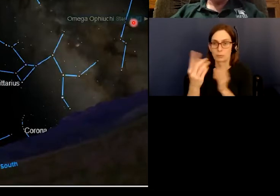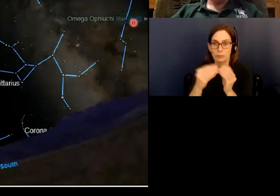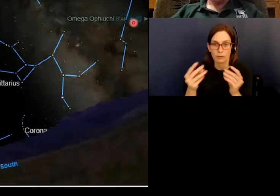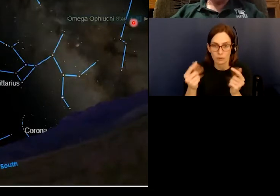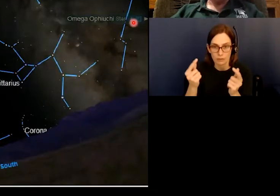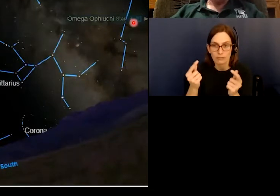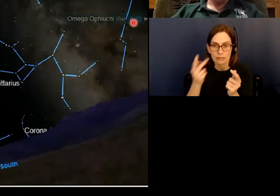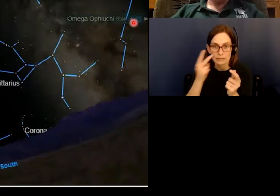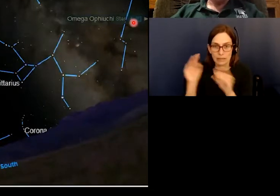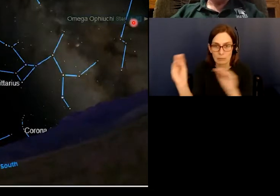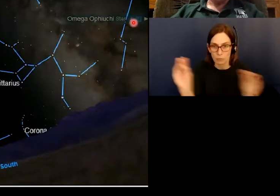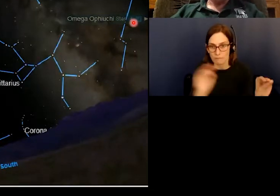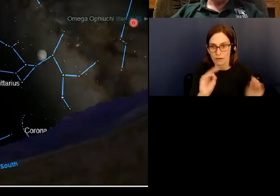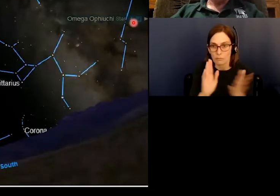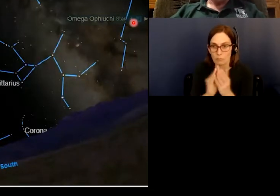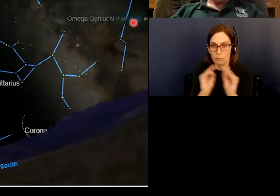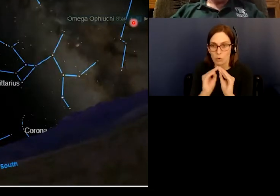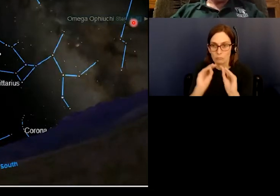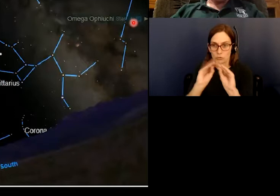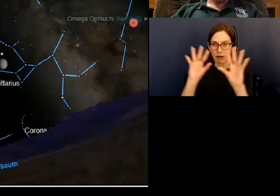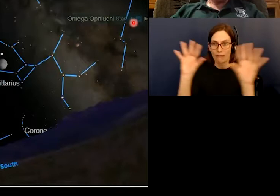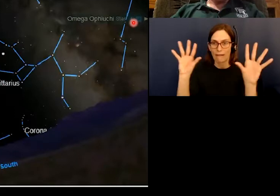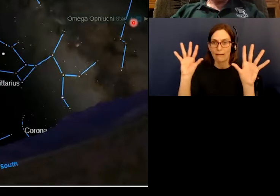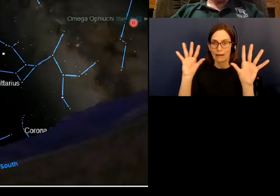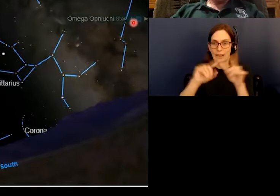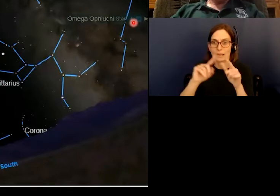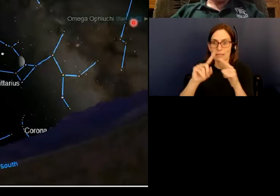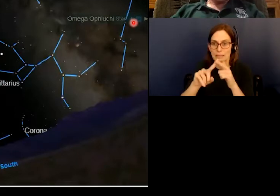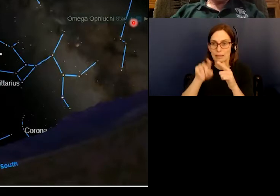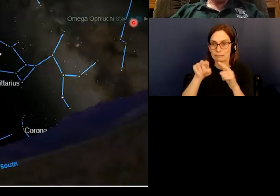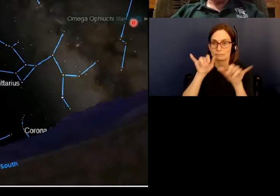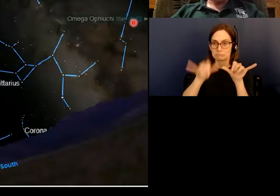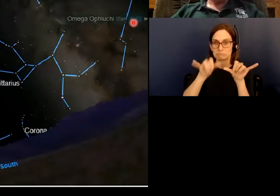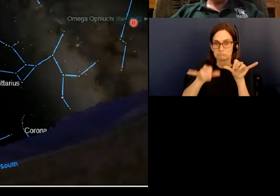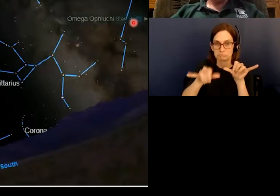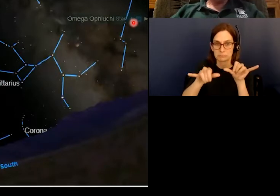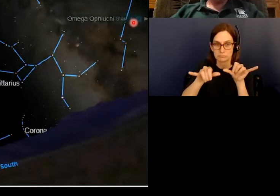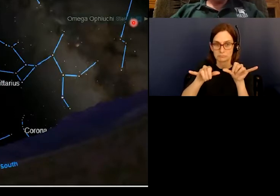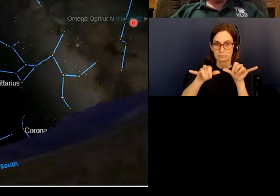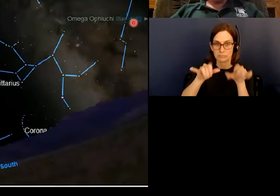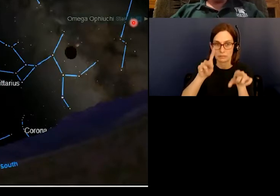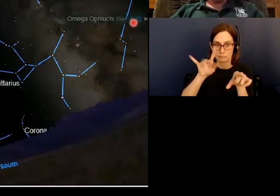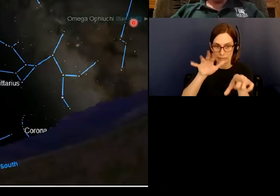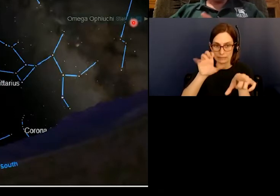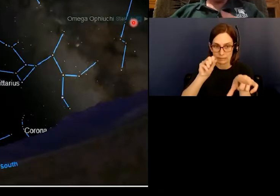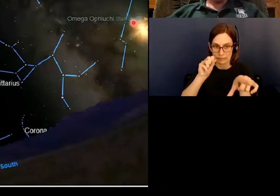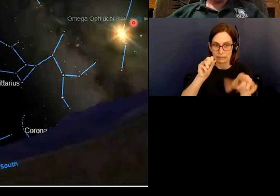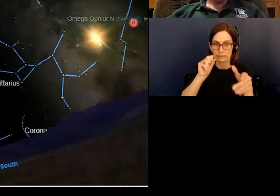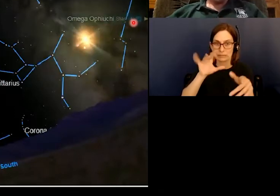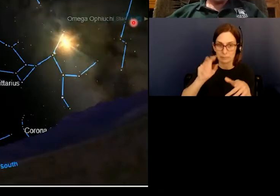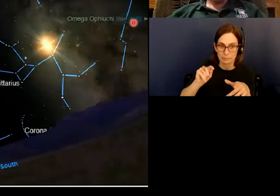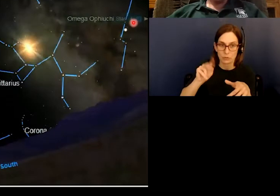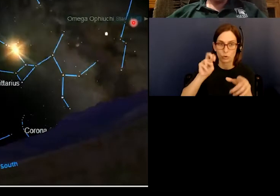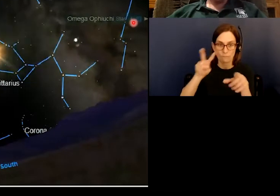but it's getting brighter. Can you see that? It's getting brighter and redder. And now it goes into station at Pisces. That's September. Now November, it